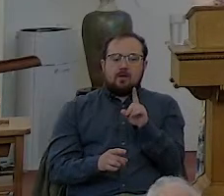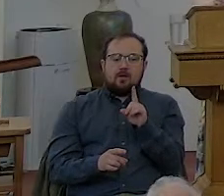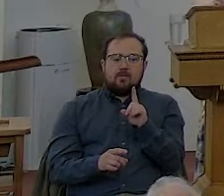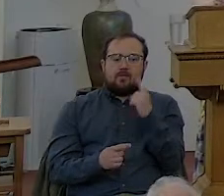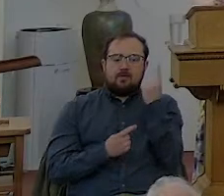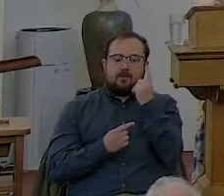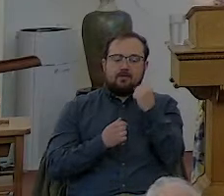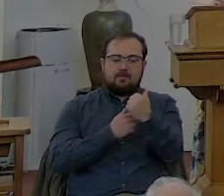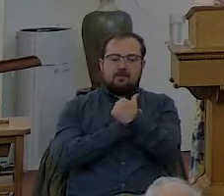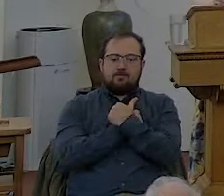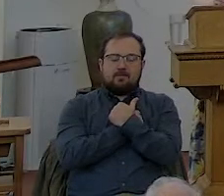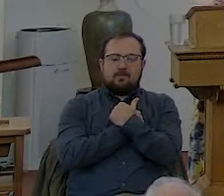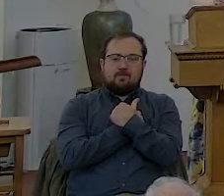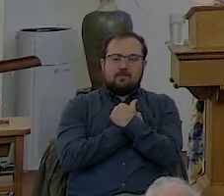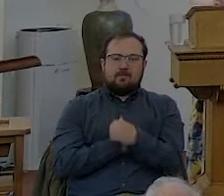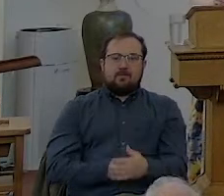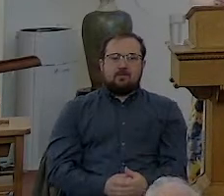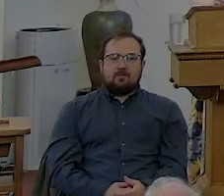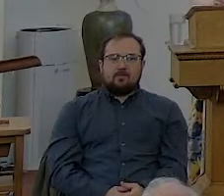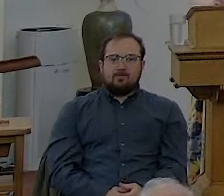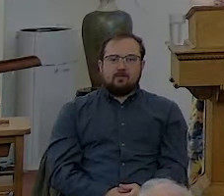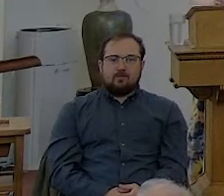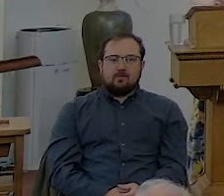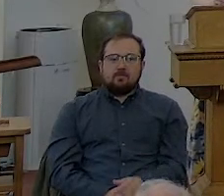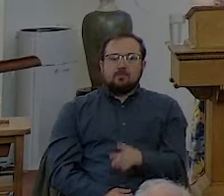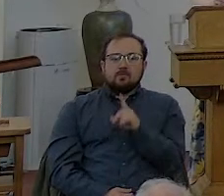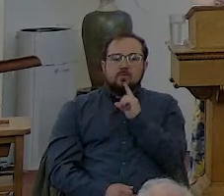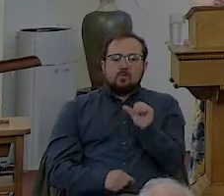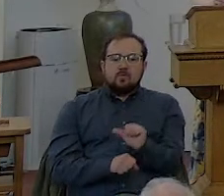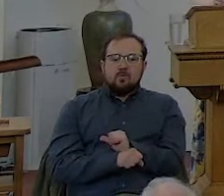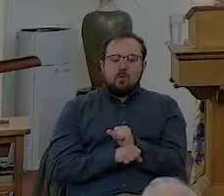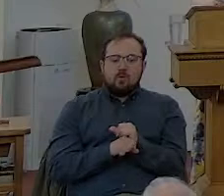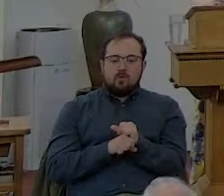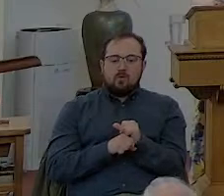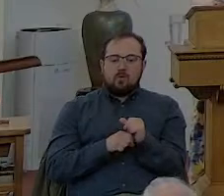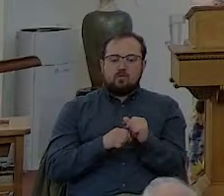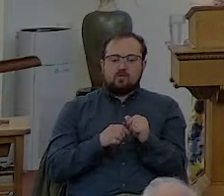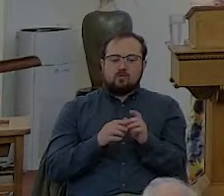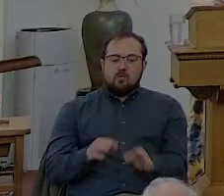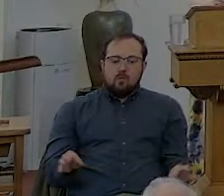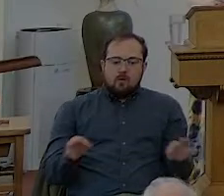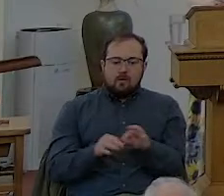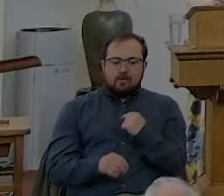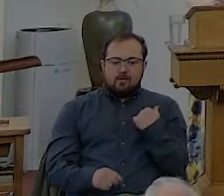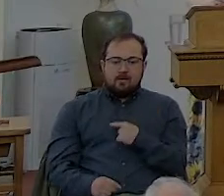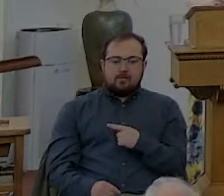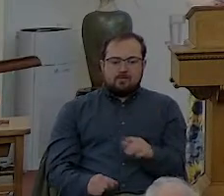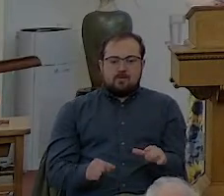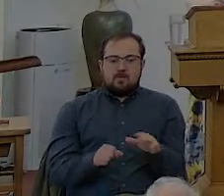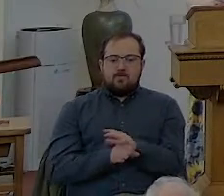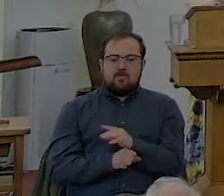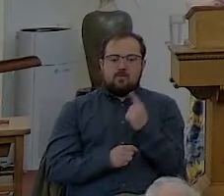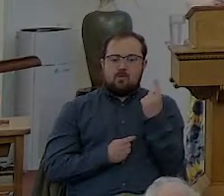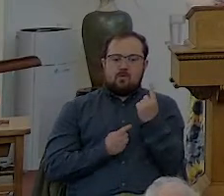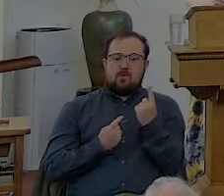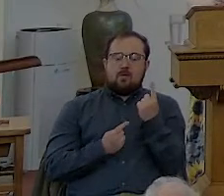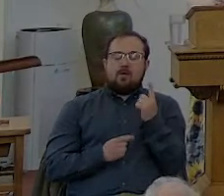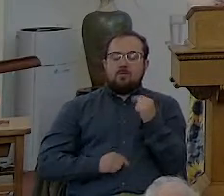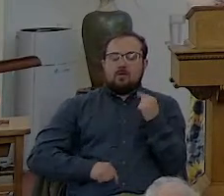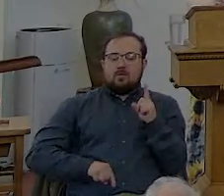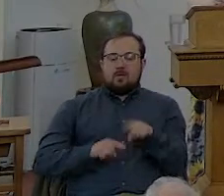love. What is of real worth to us? In the full sense, we cannot help but love.